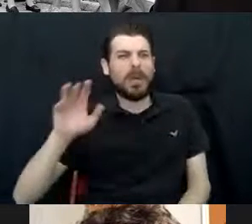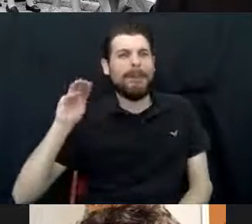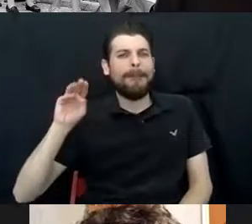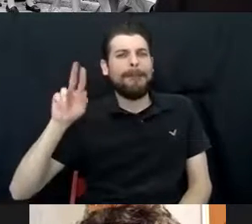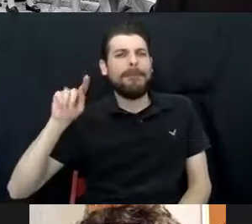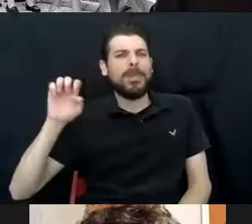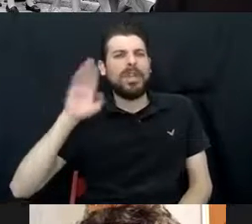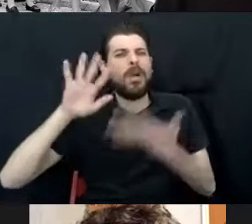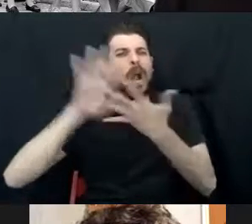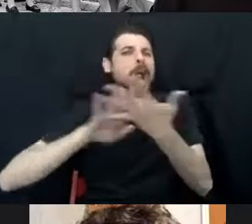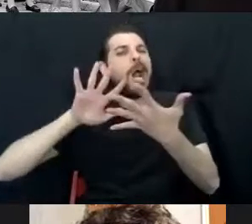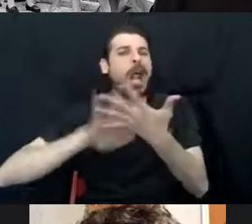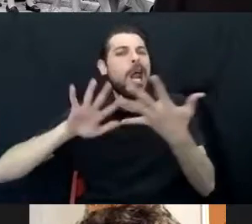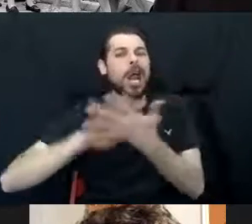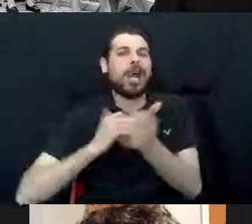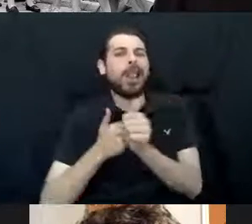lagging. Okay.